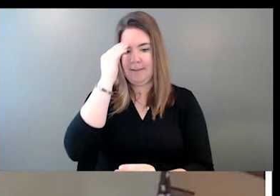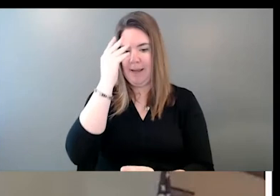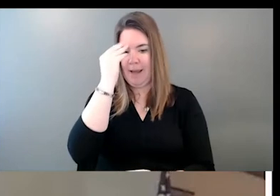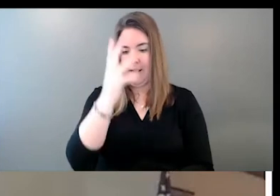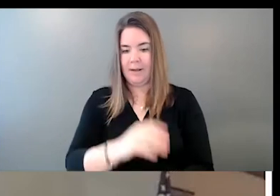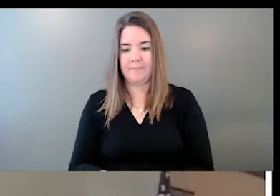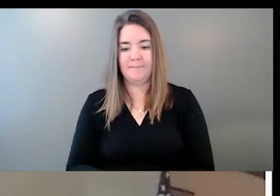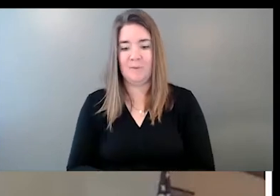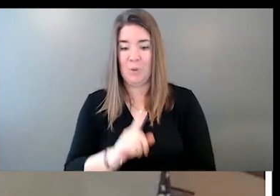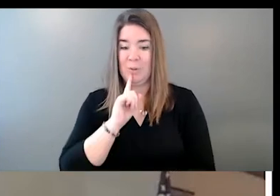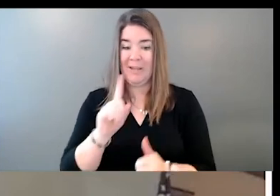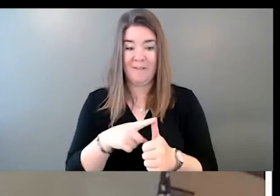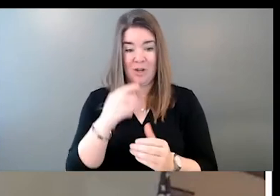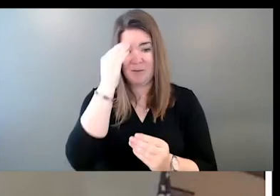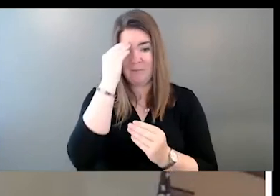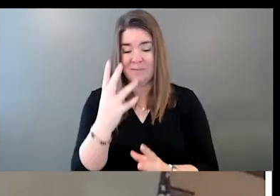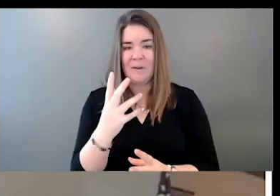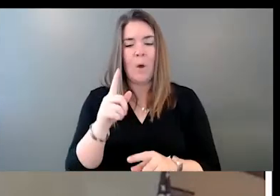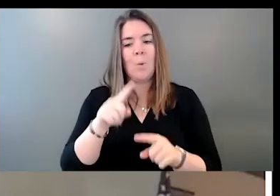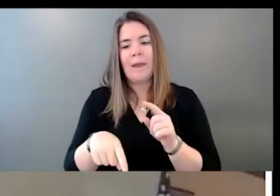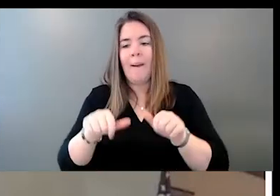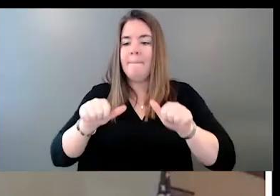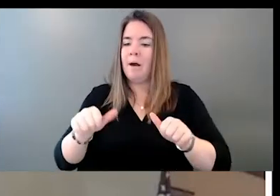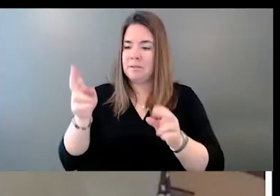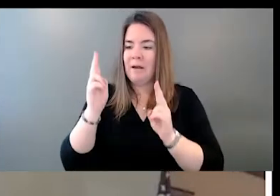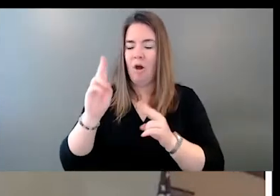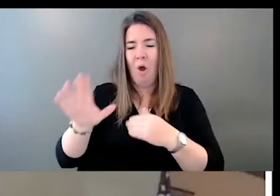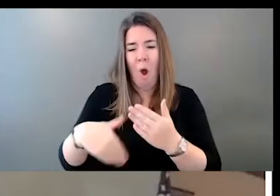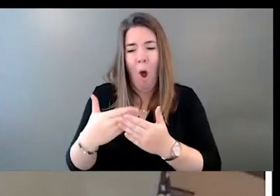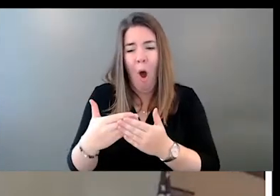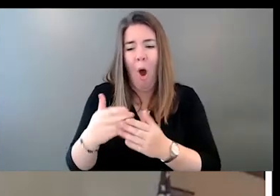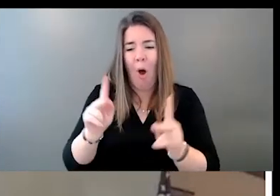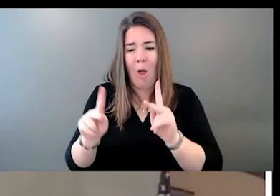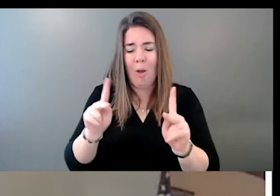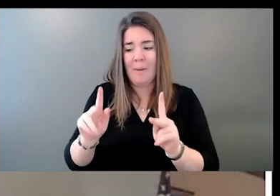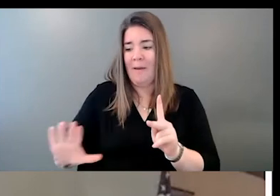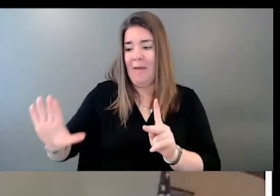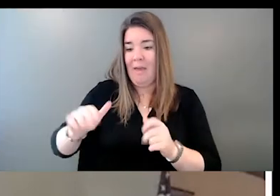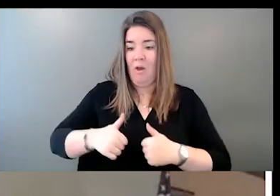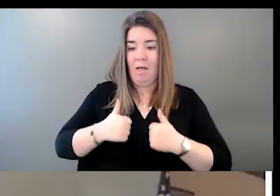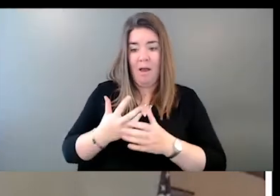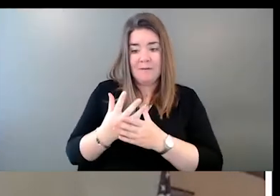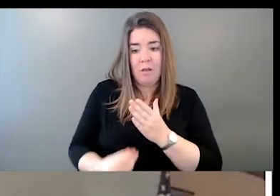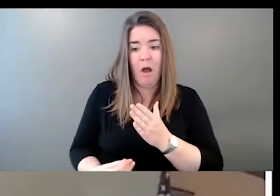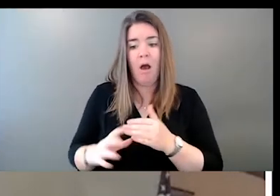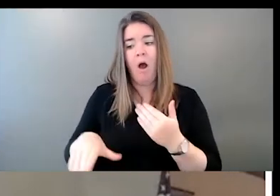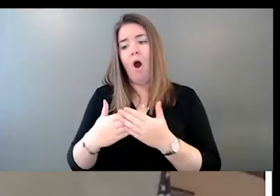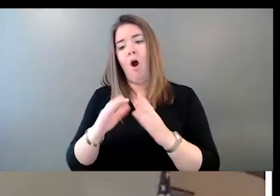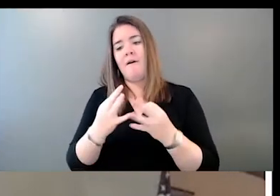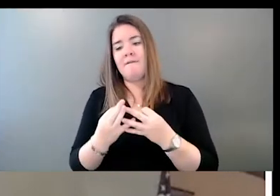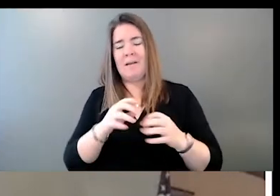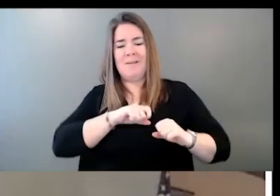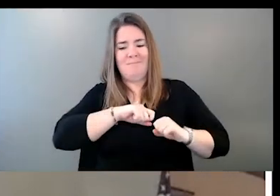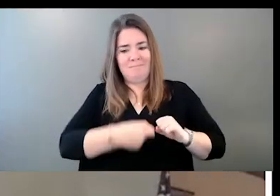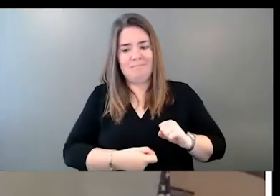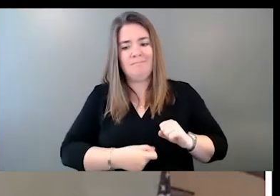no way to honor all of the lives lost and the families grieving their loved ones in the time we have this morning. We